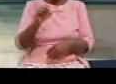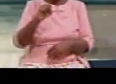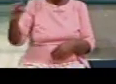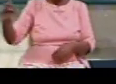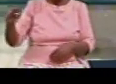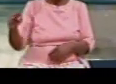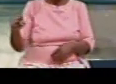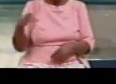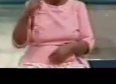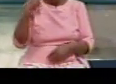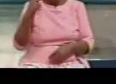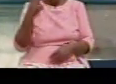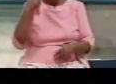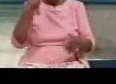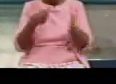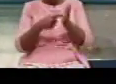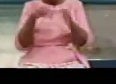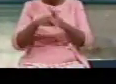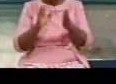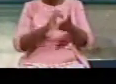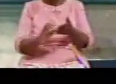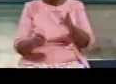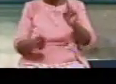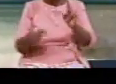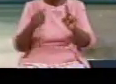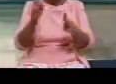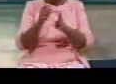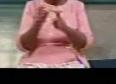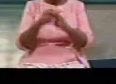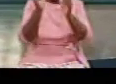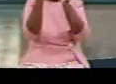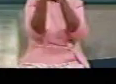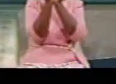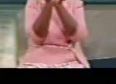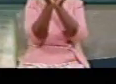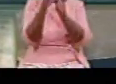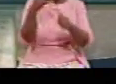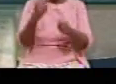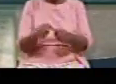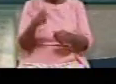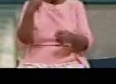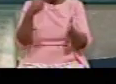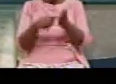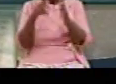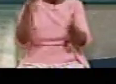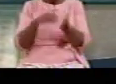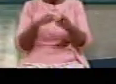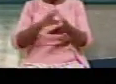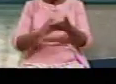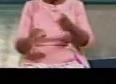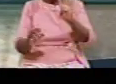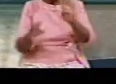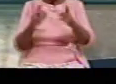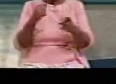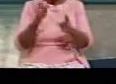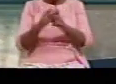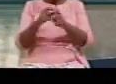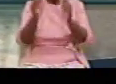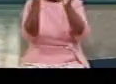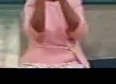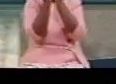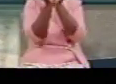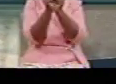word captivity. You notice in verse 4, the word captivity. At this point, when we're talking about